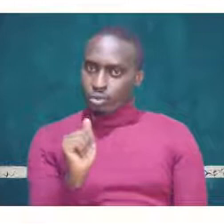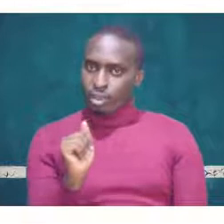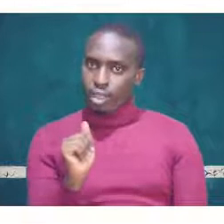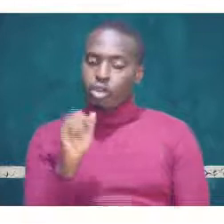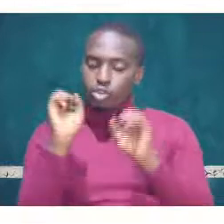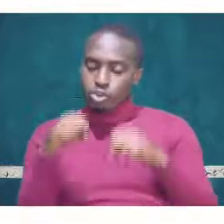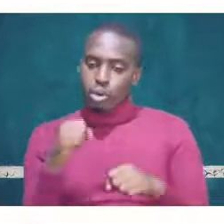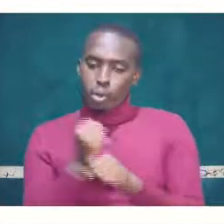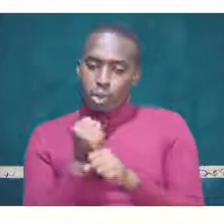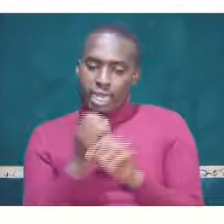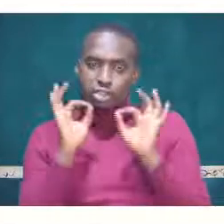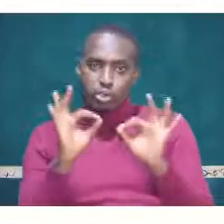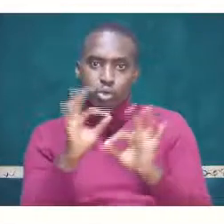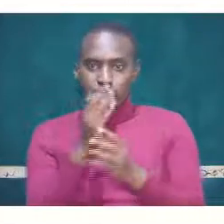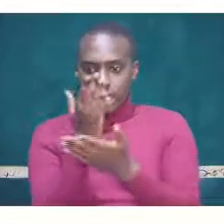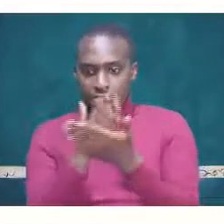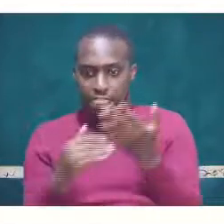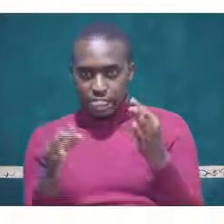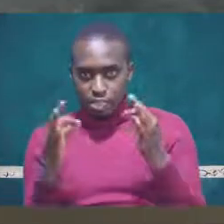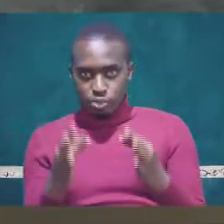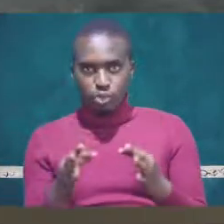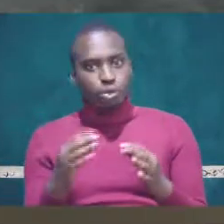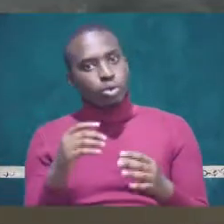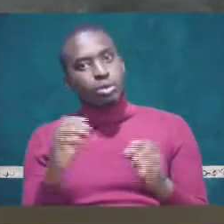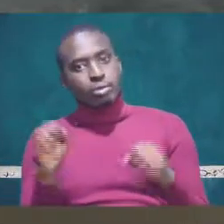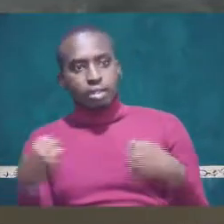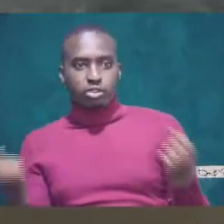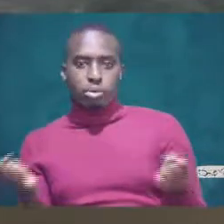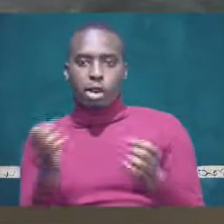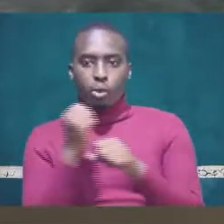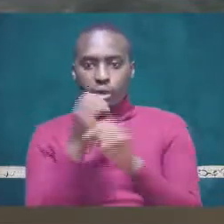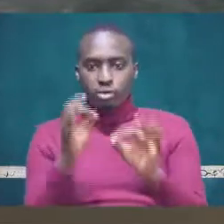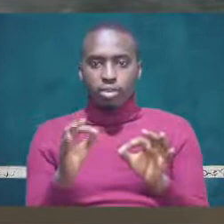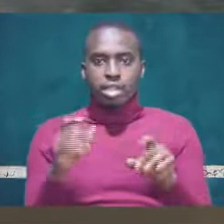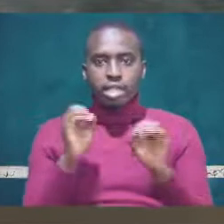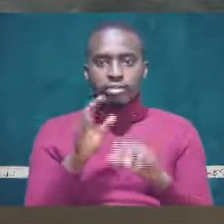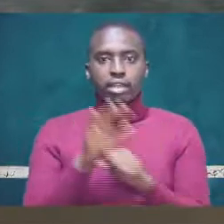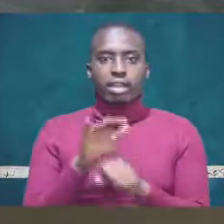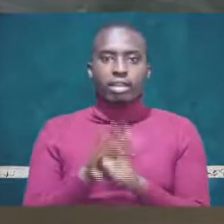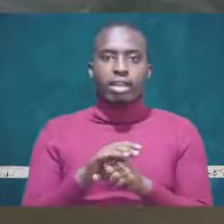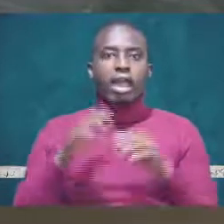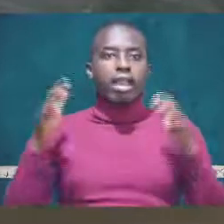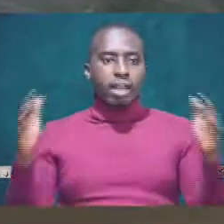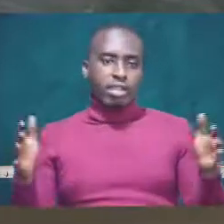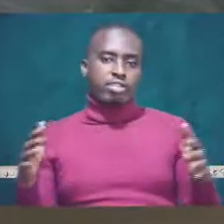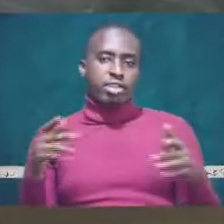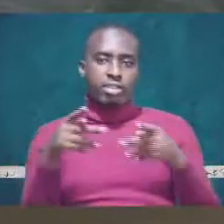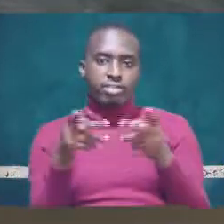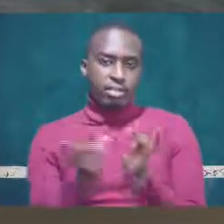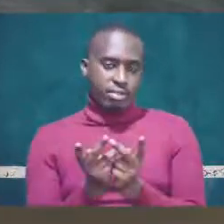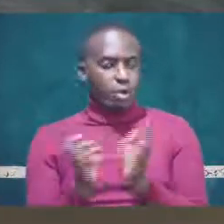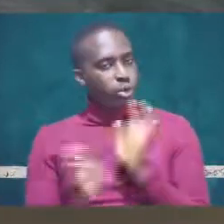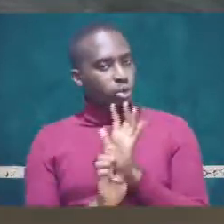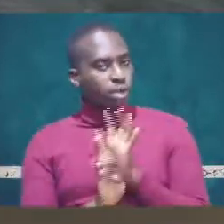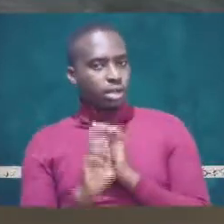some substances, and other substances they cannot be filtered, especially those one with large size. Take